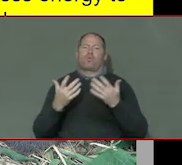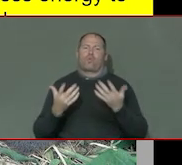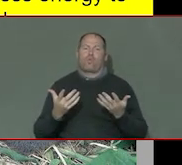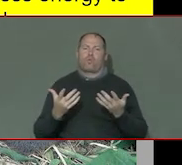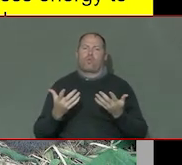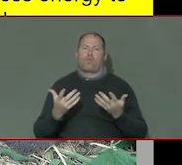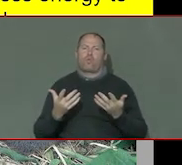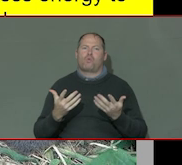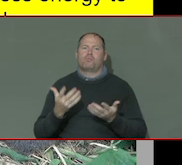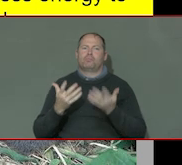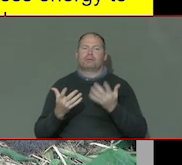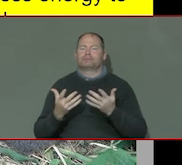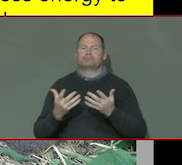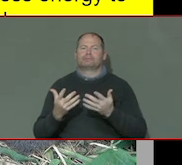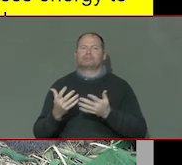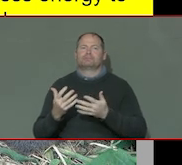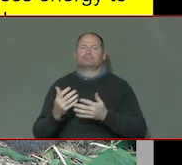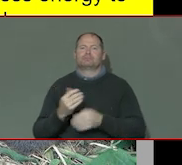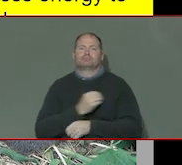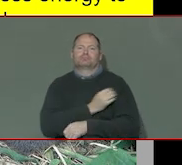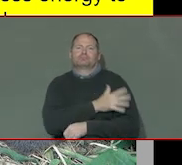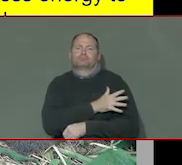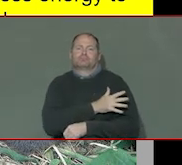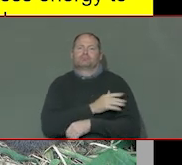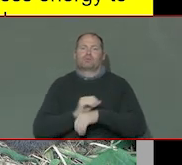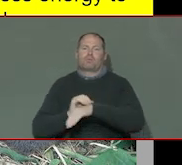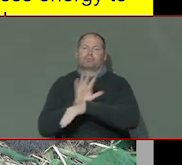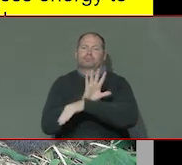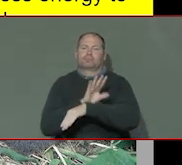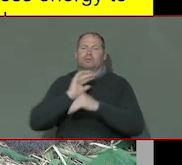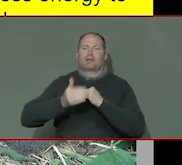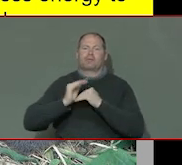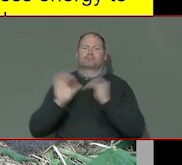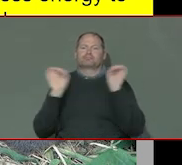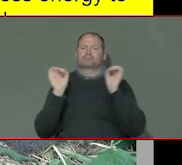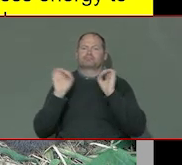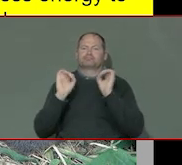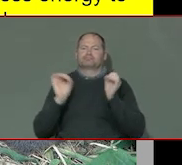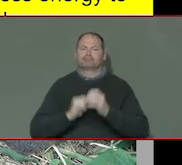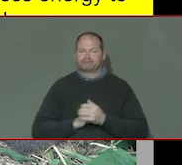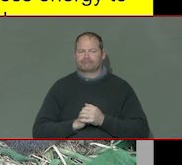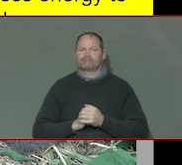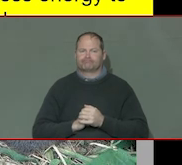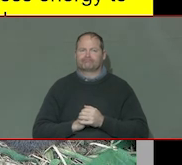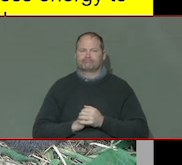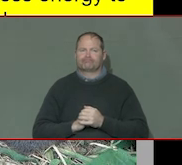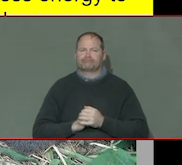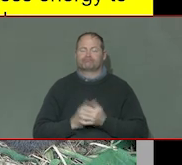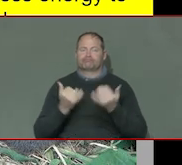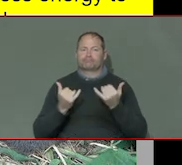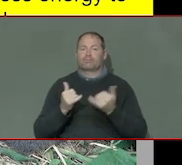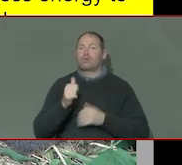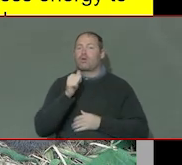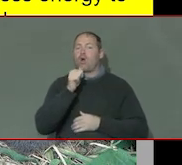they are not covered with down or fur. If you go and see or go through old